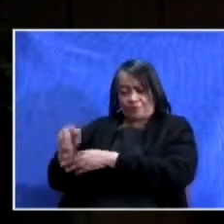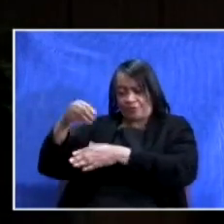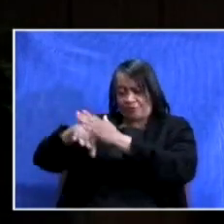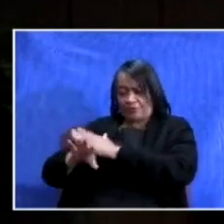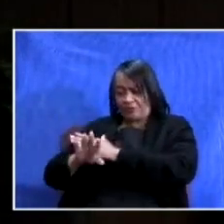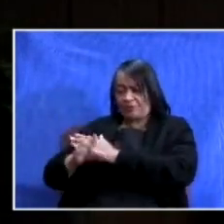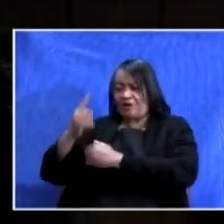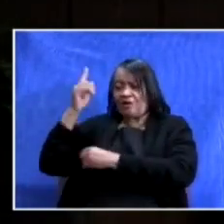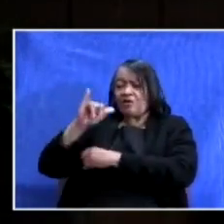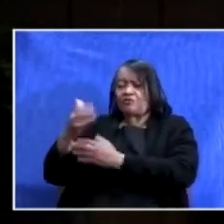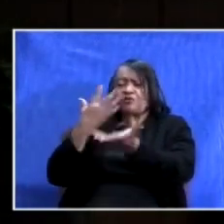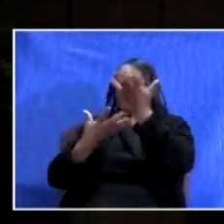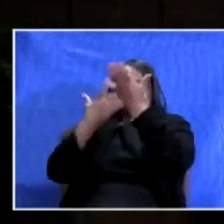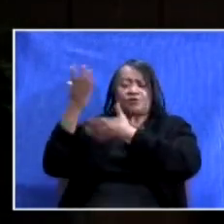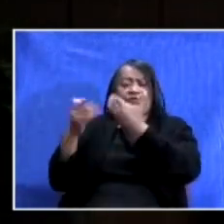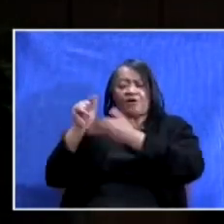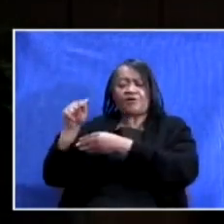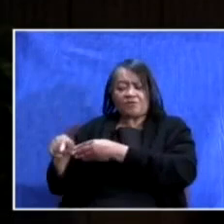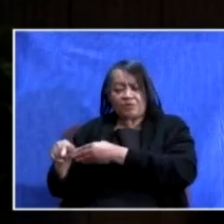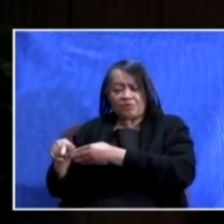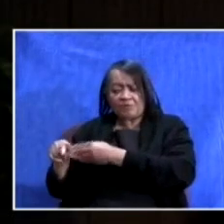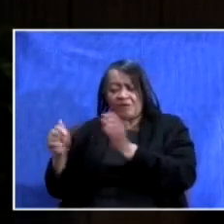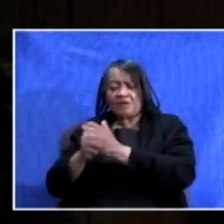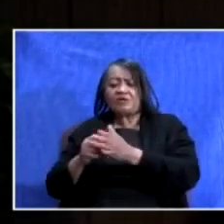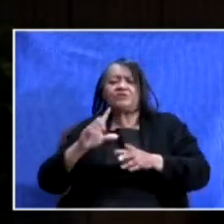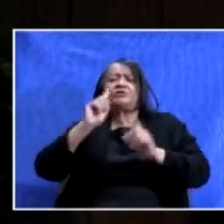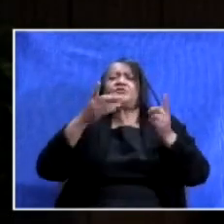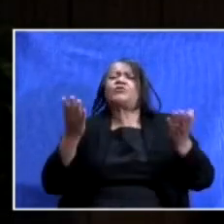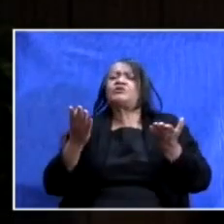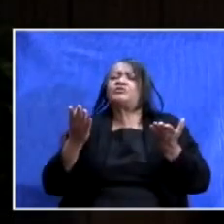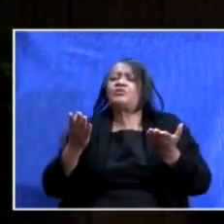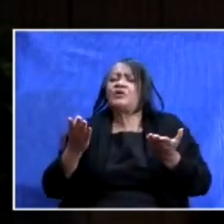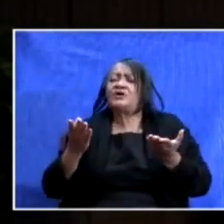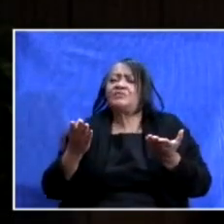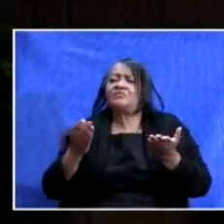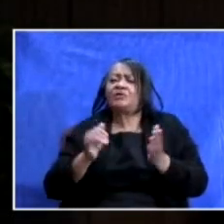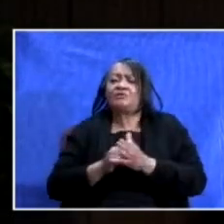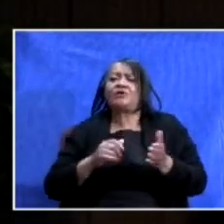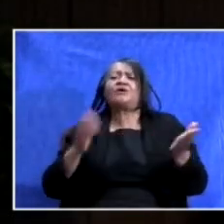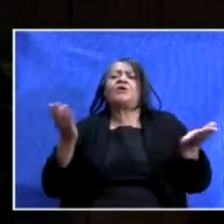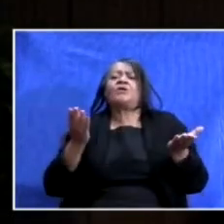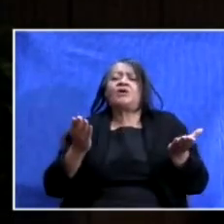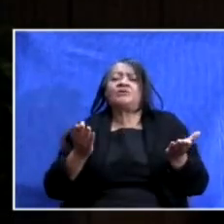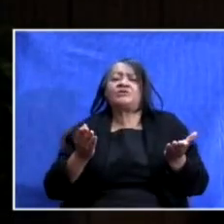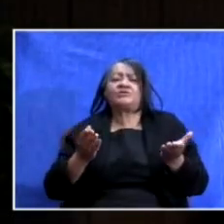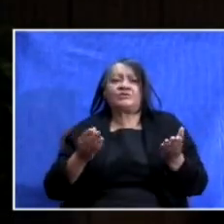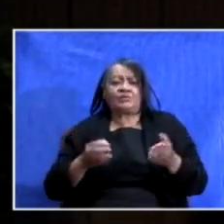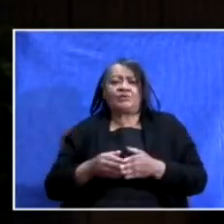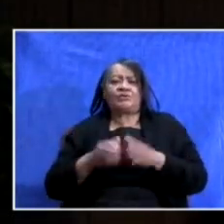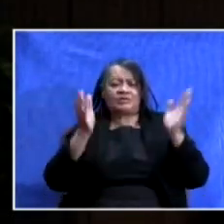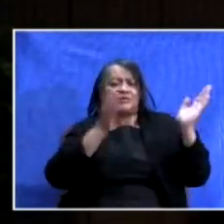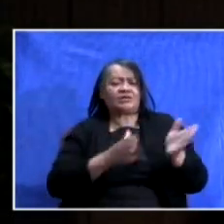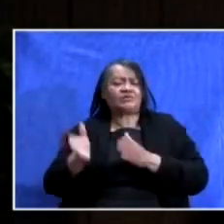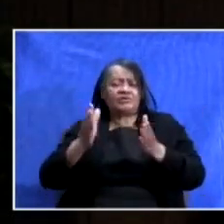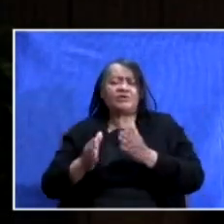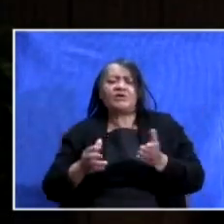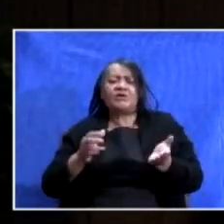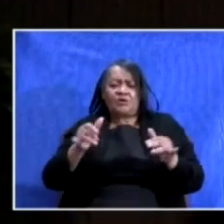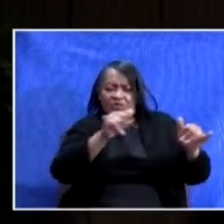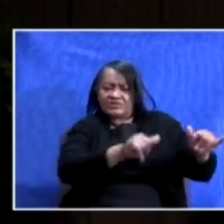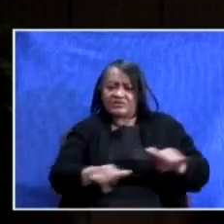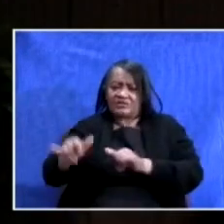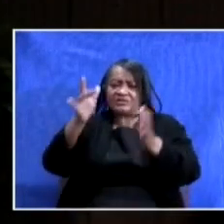the eternal fire. And the question is, what was the criteria? What standard